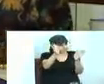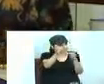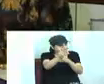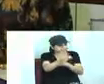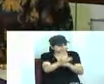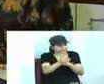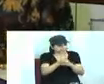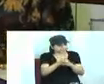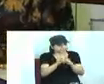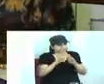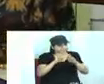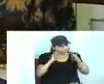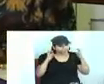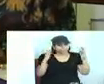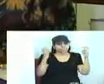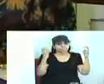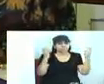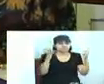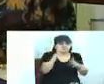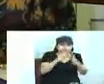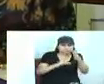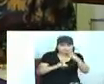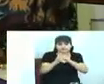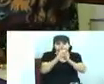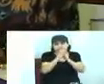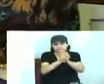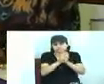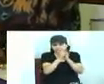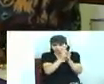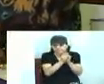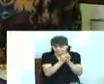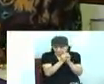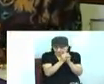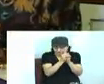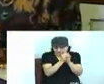and gathered for fellowship and worship and for prayer.